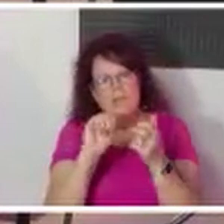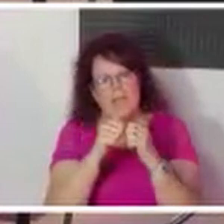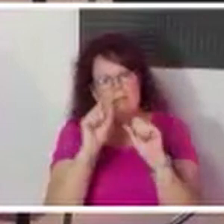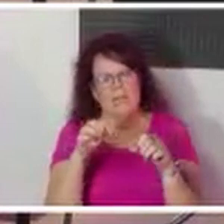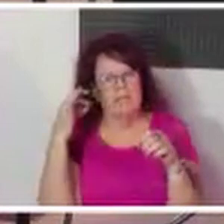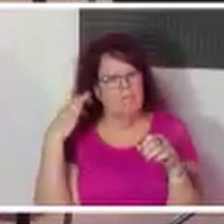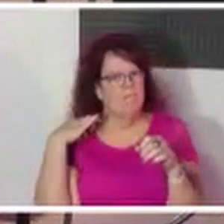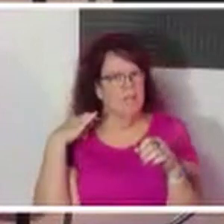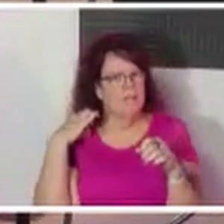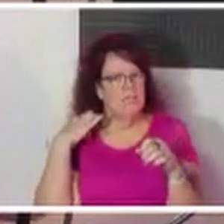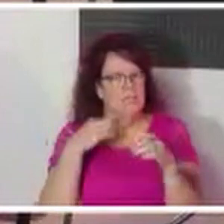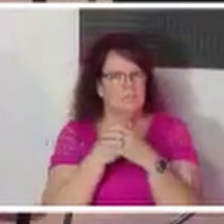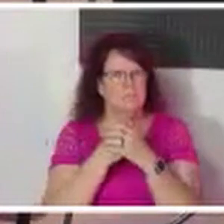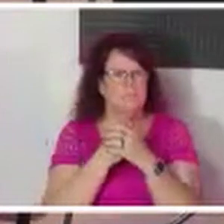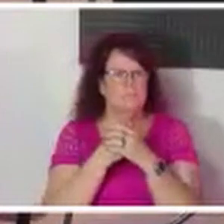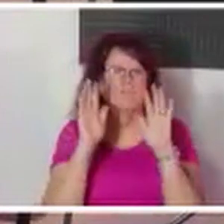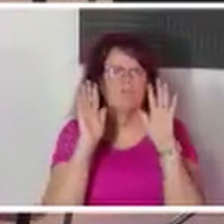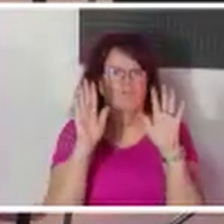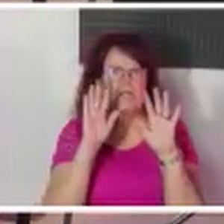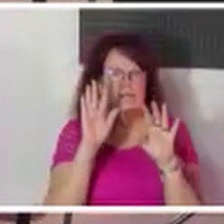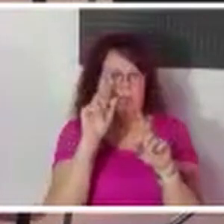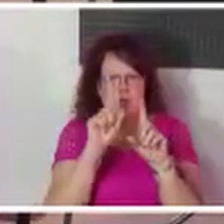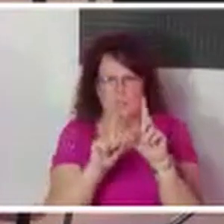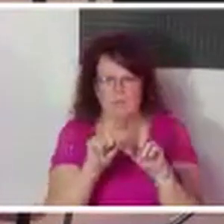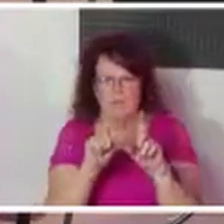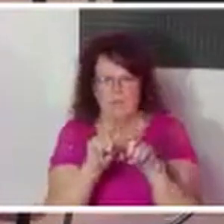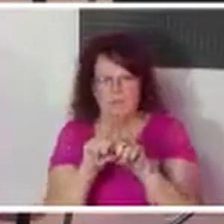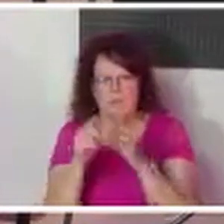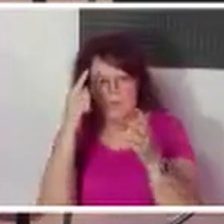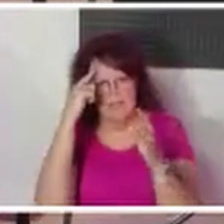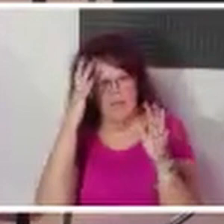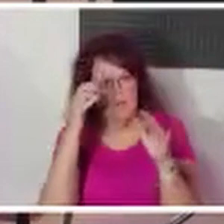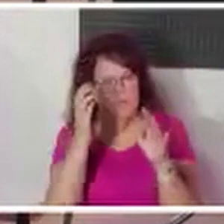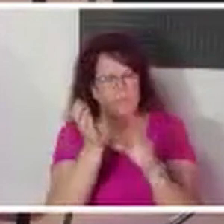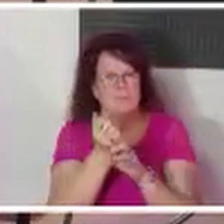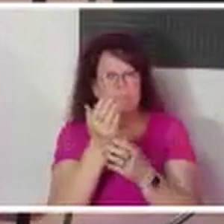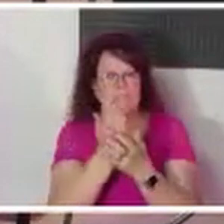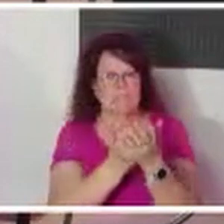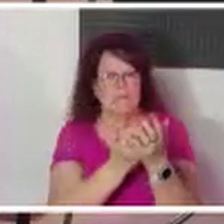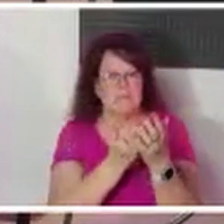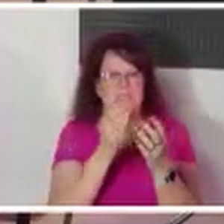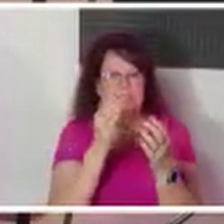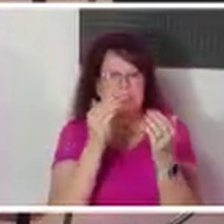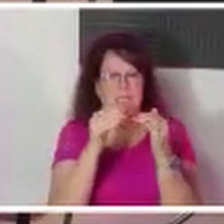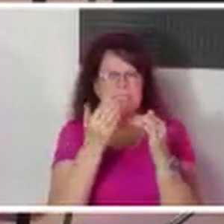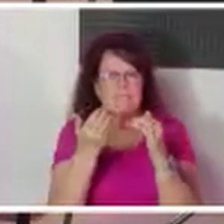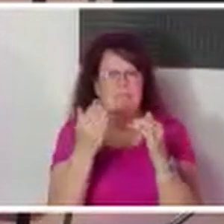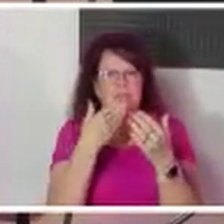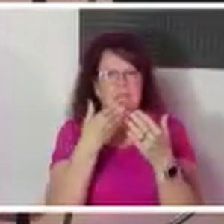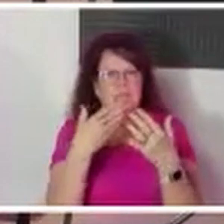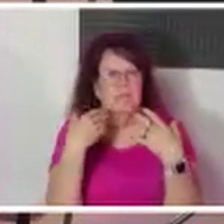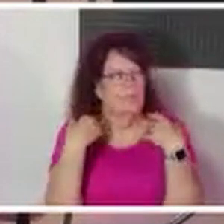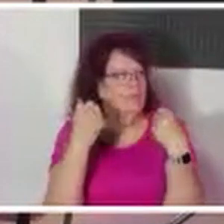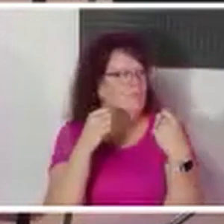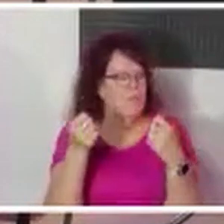volunteer? Great question. This is also where I hope to kind of make some ties to faith, as a good recovering Baptist